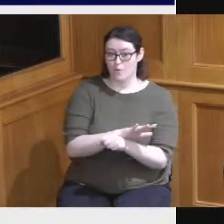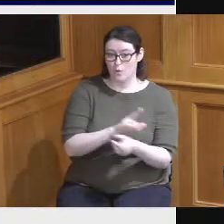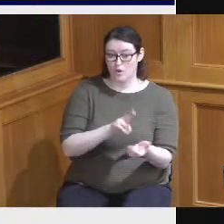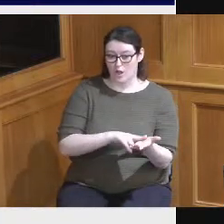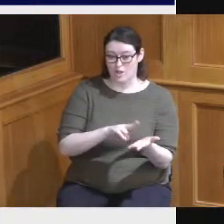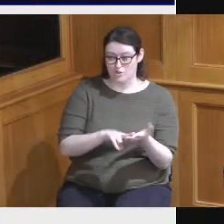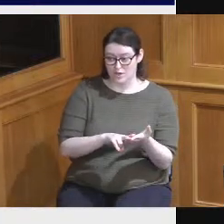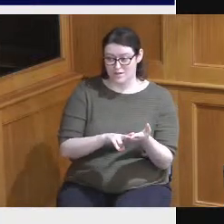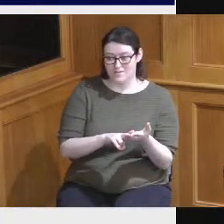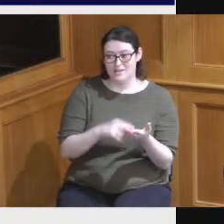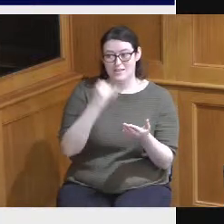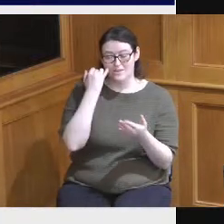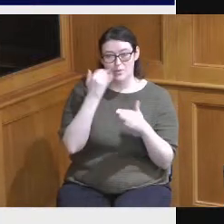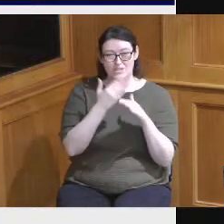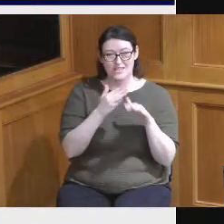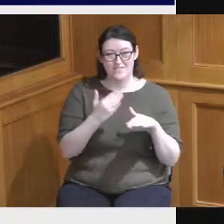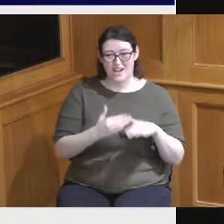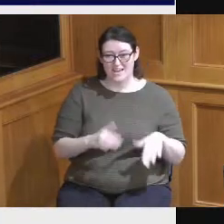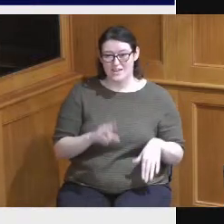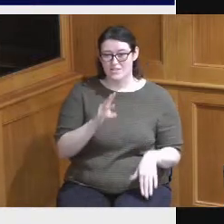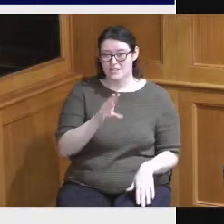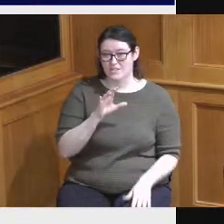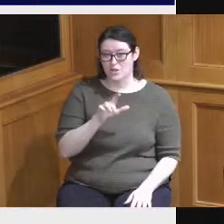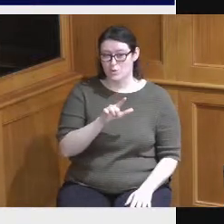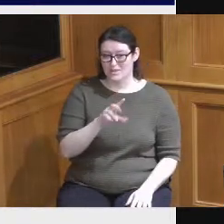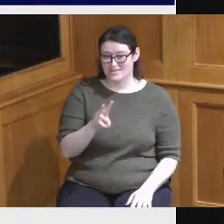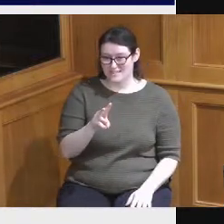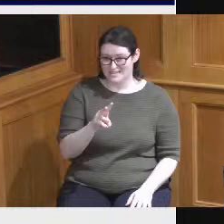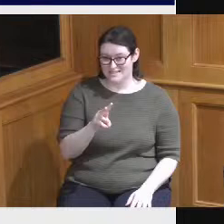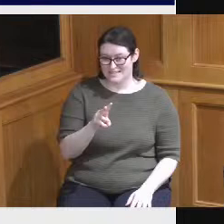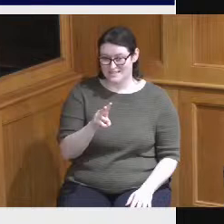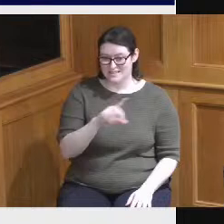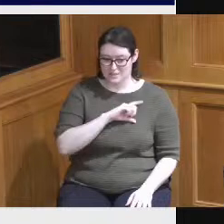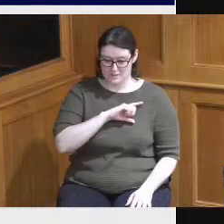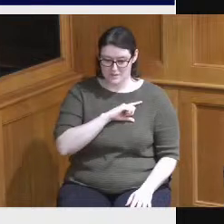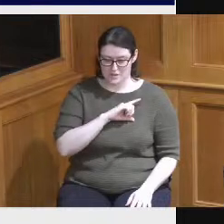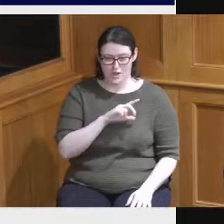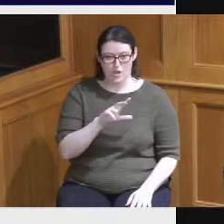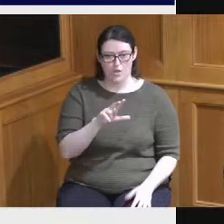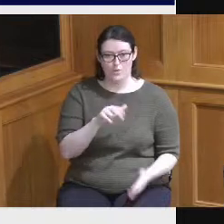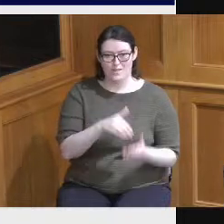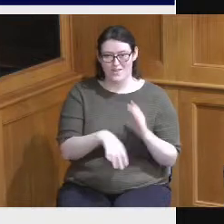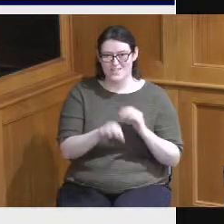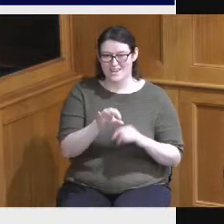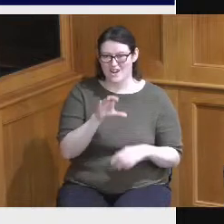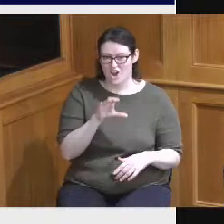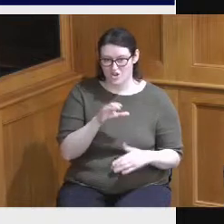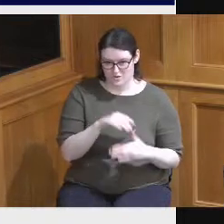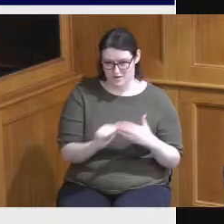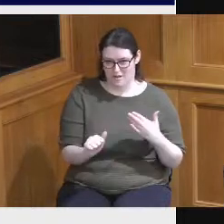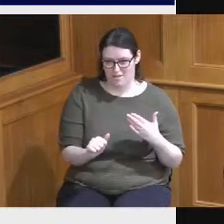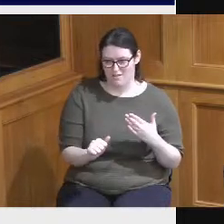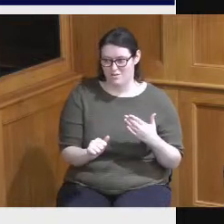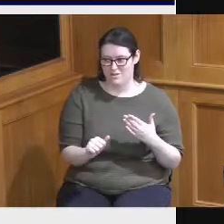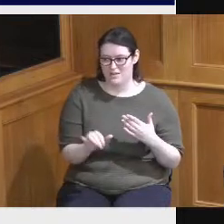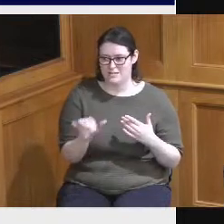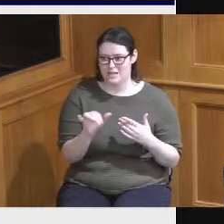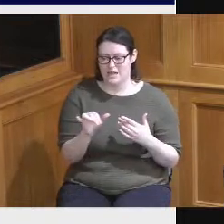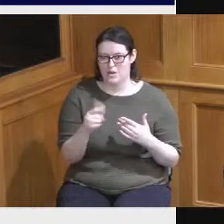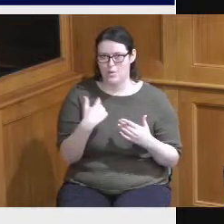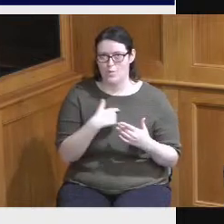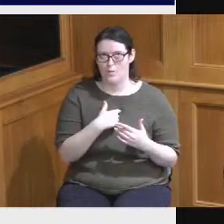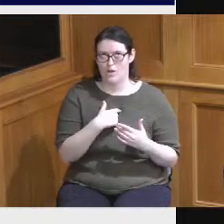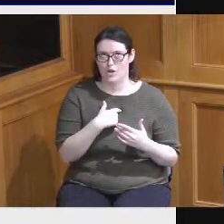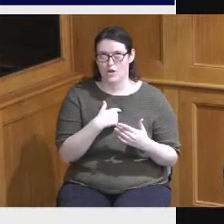contract, if you divide it up to 626 deputies, is only $3,900. So it's almost that we're spending